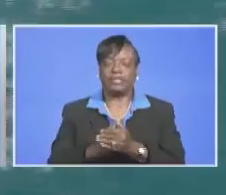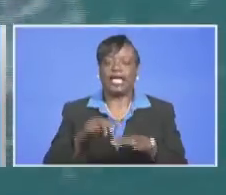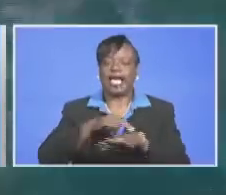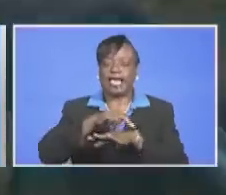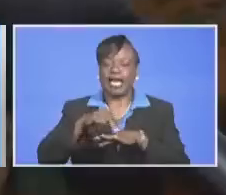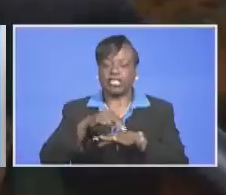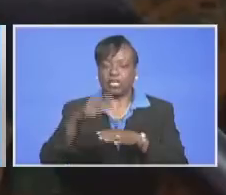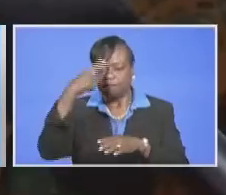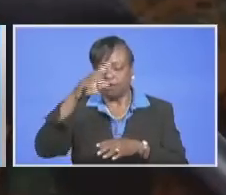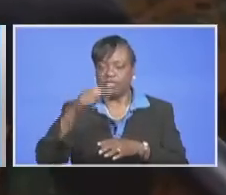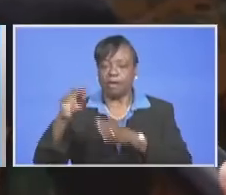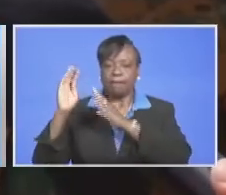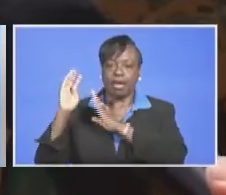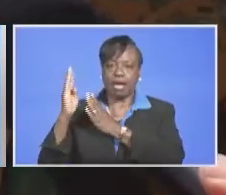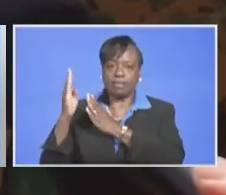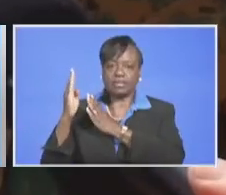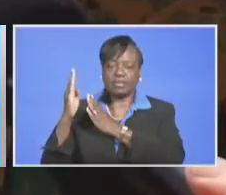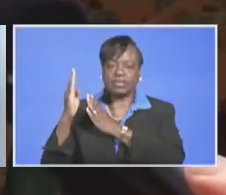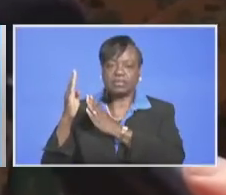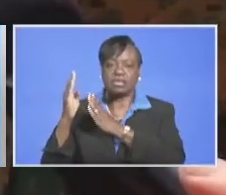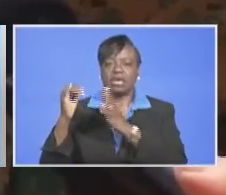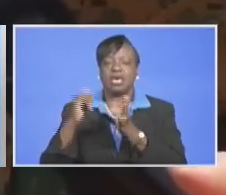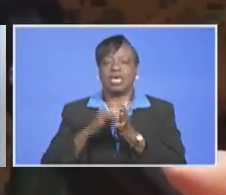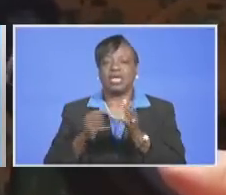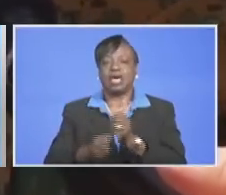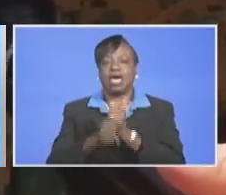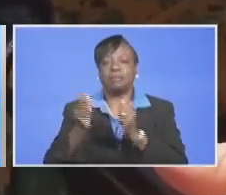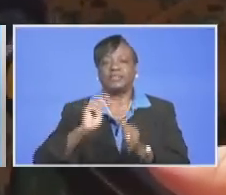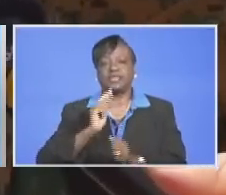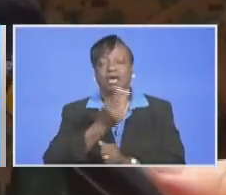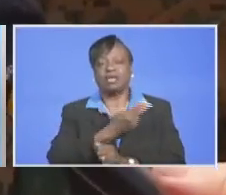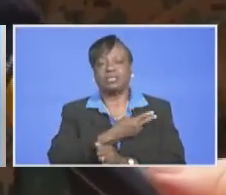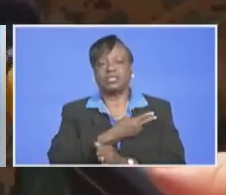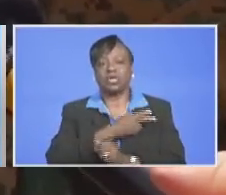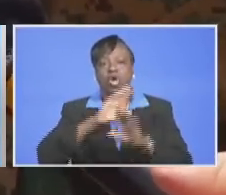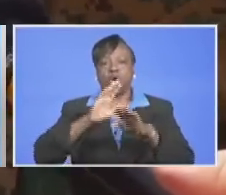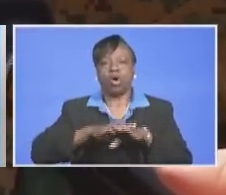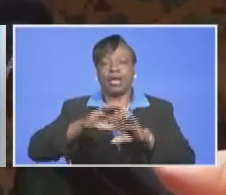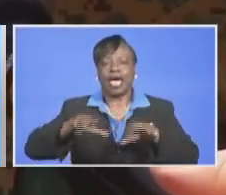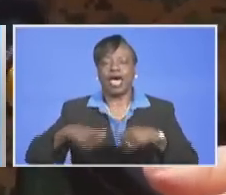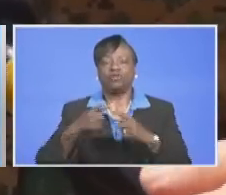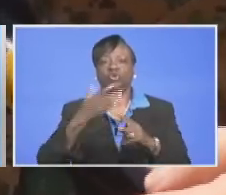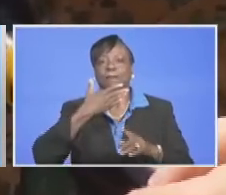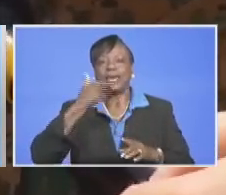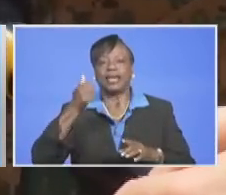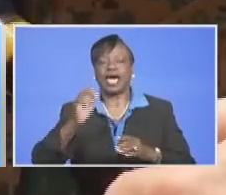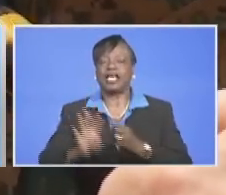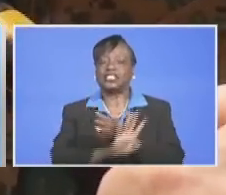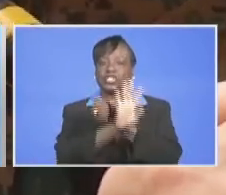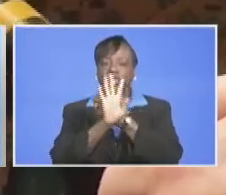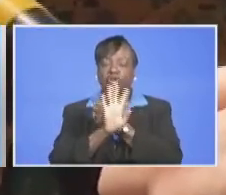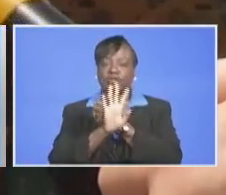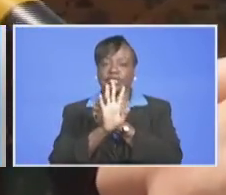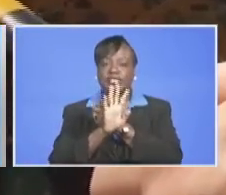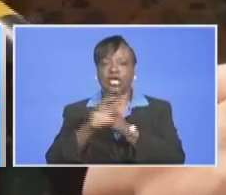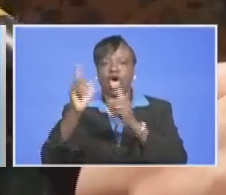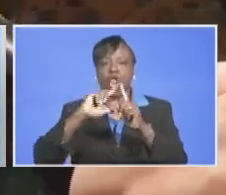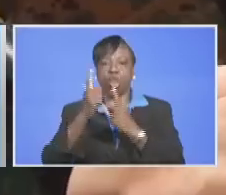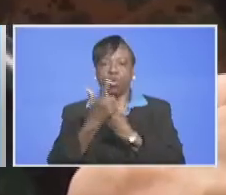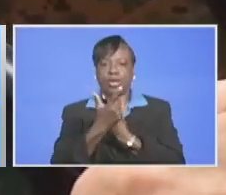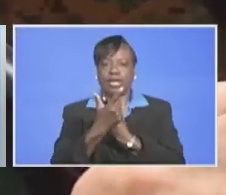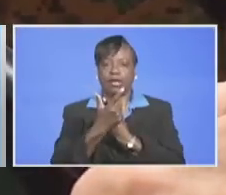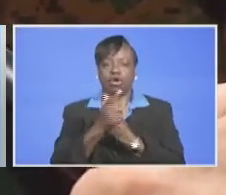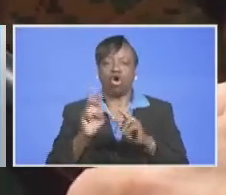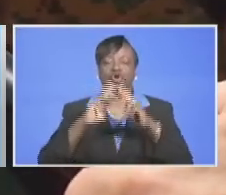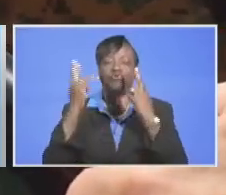Nationally, for the Bahamas, it assists us in how to better our security posture locally.